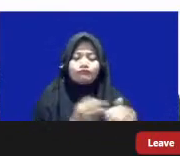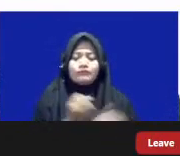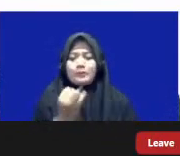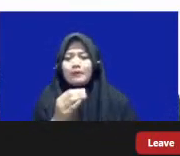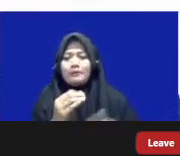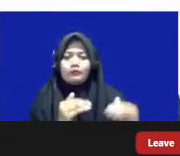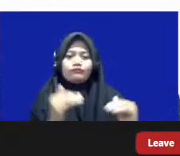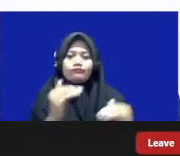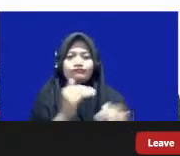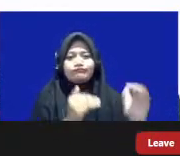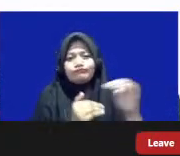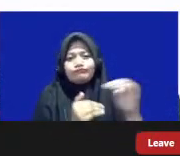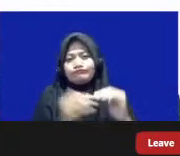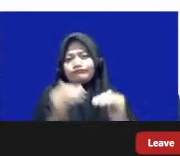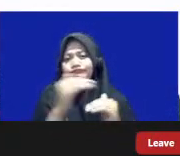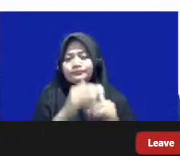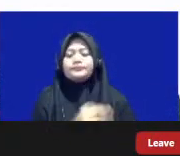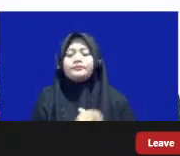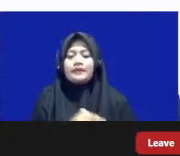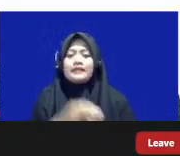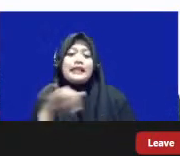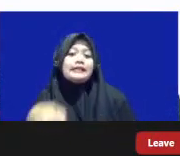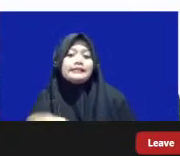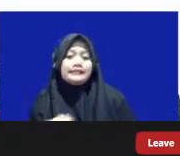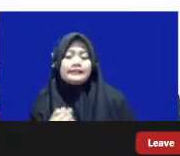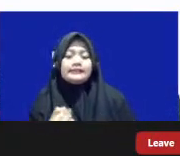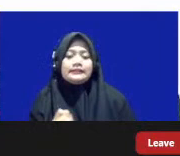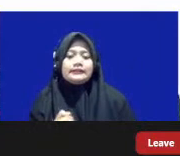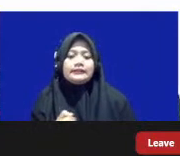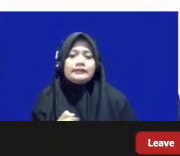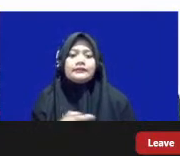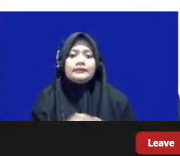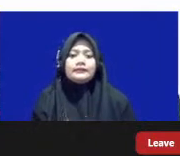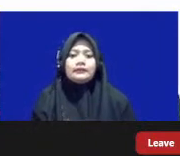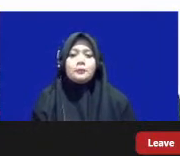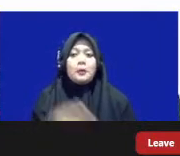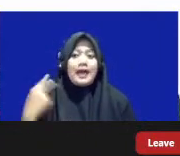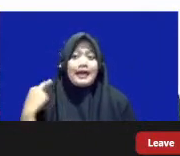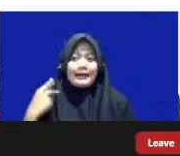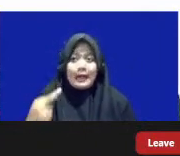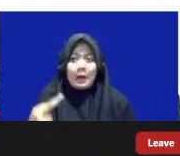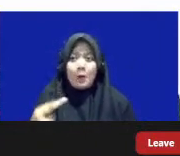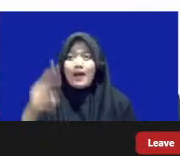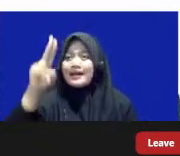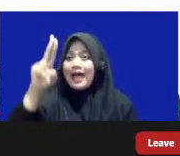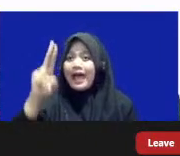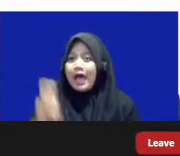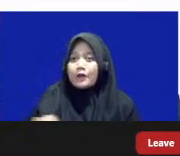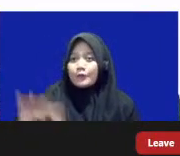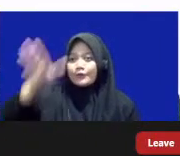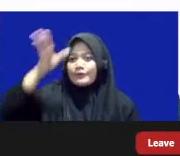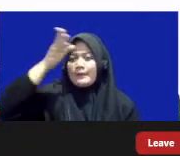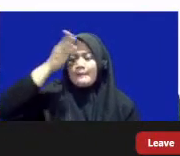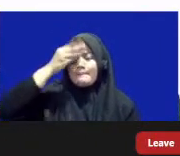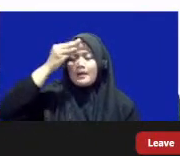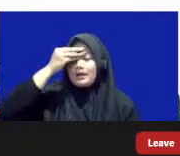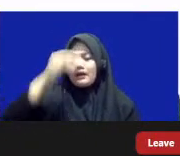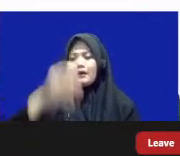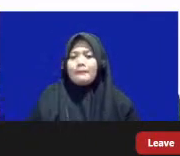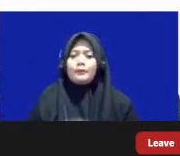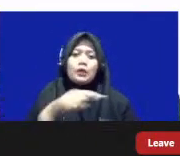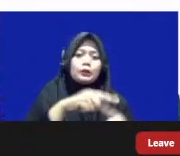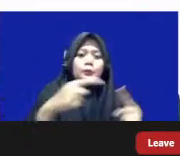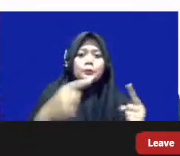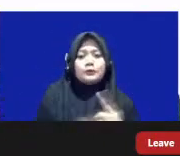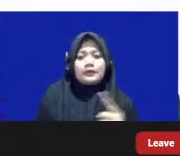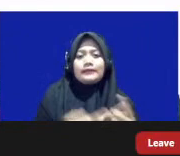or DNC members can understand what role they need to play during, before, and after disaster.